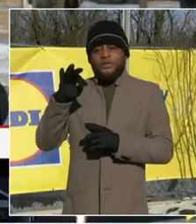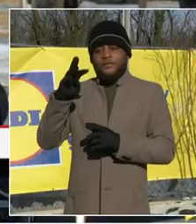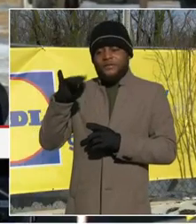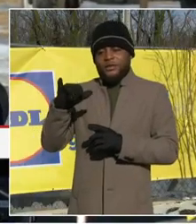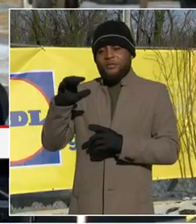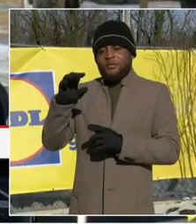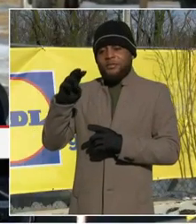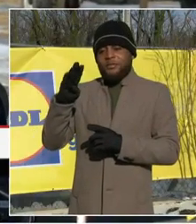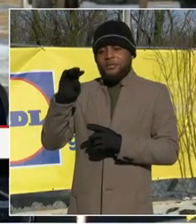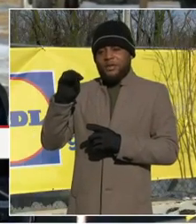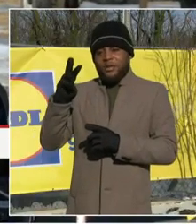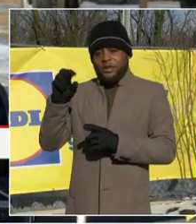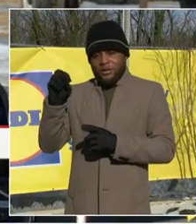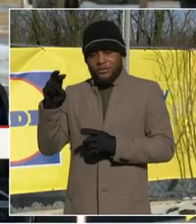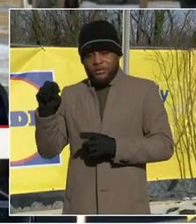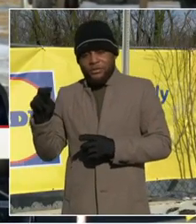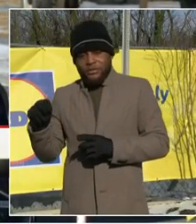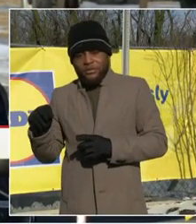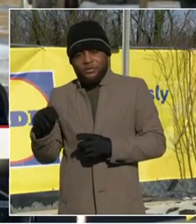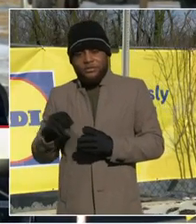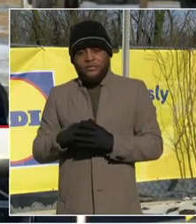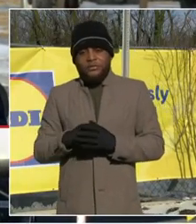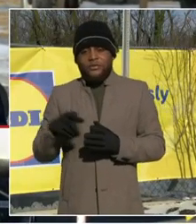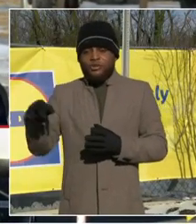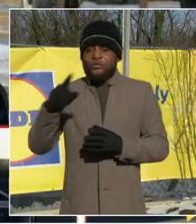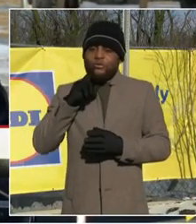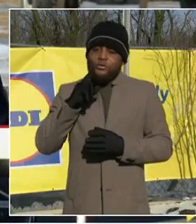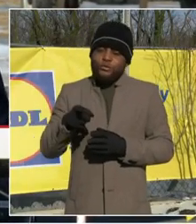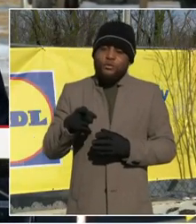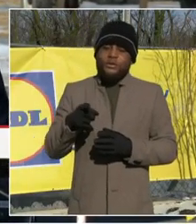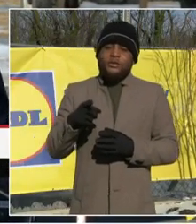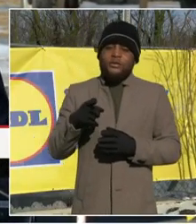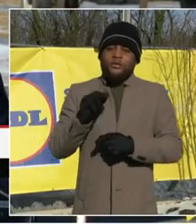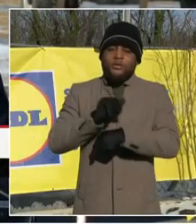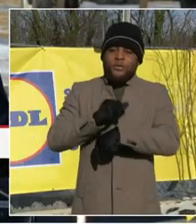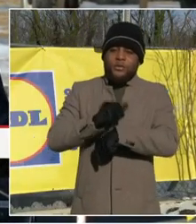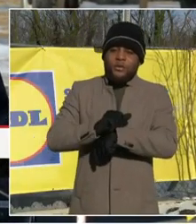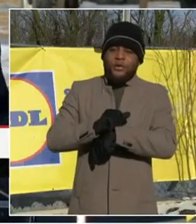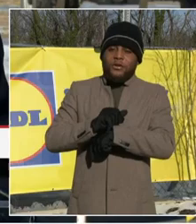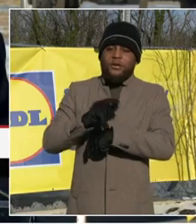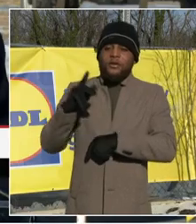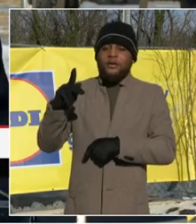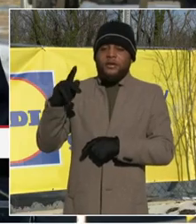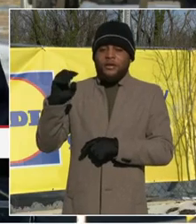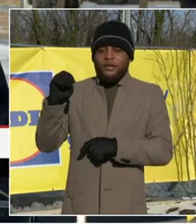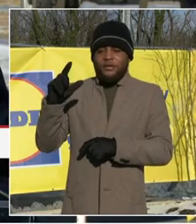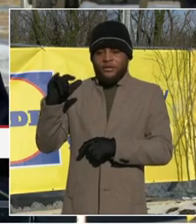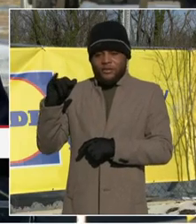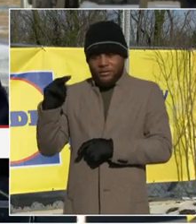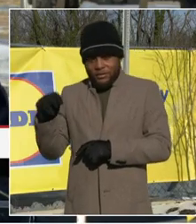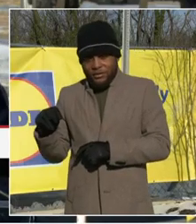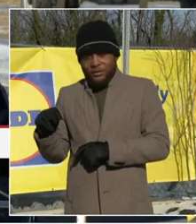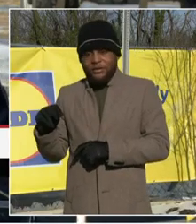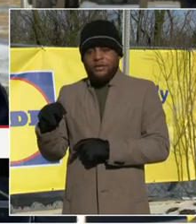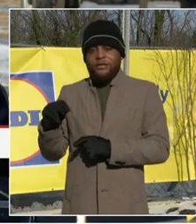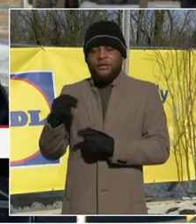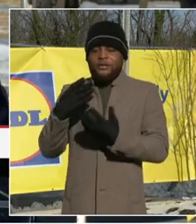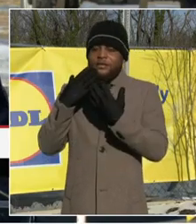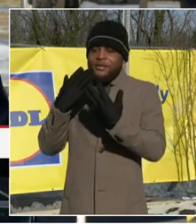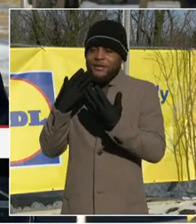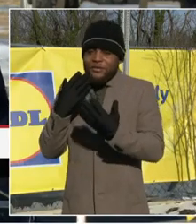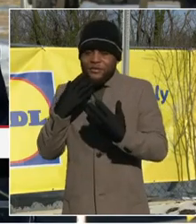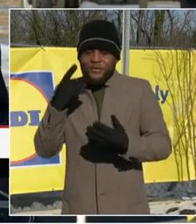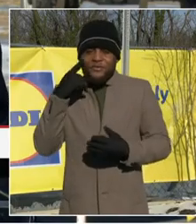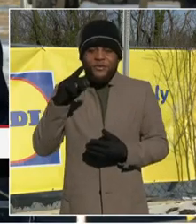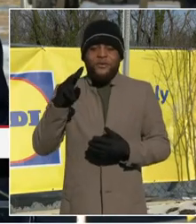round of applause. From 7B02, Kelvin Brown from 7B07. Thank you, Commissioner. And Vita Rashid